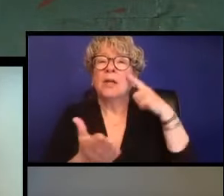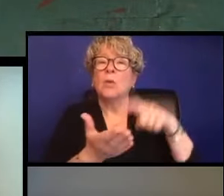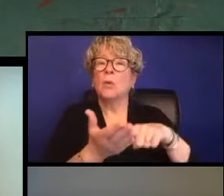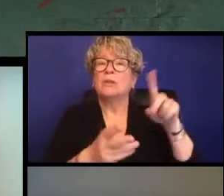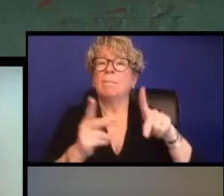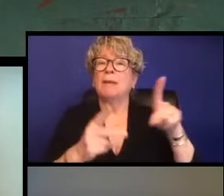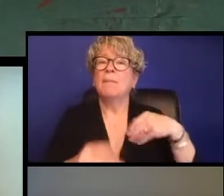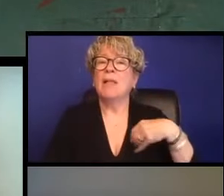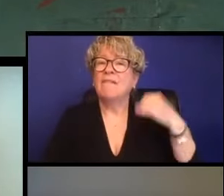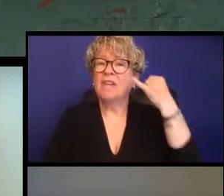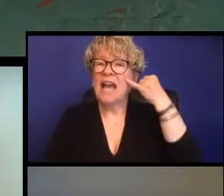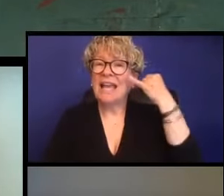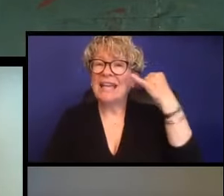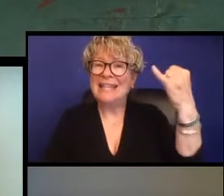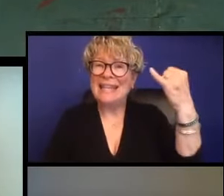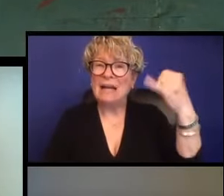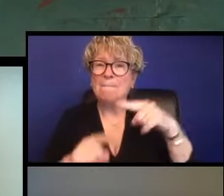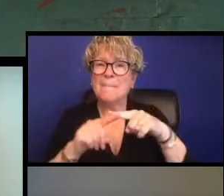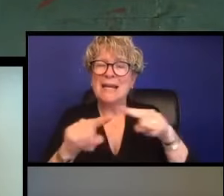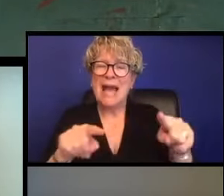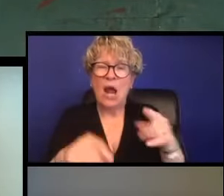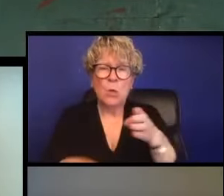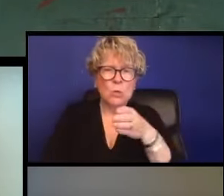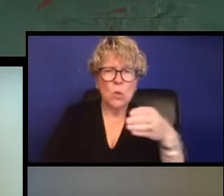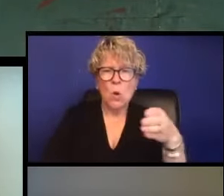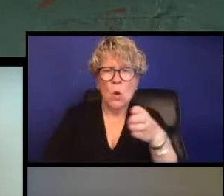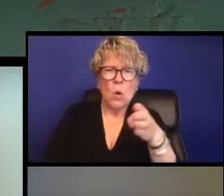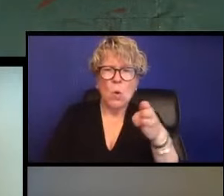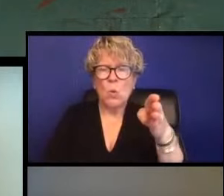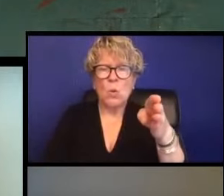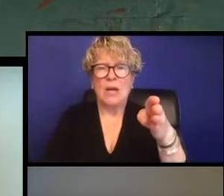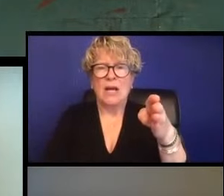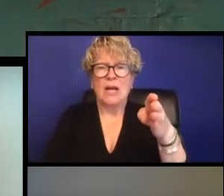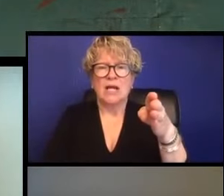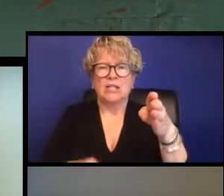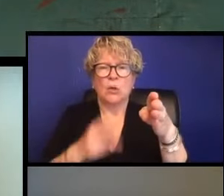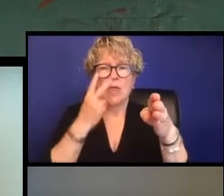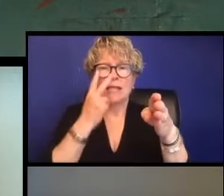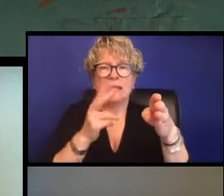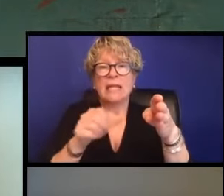where to take it. So they take it down the route that everyone else has taken it, you know.